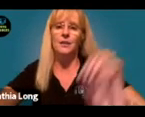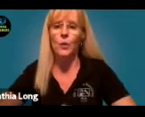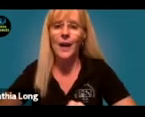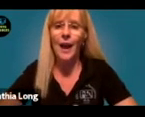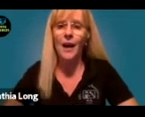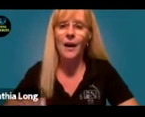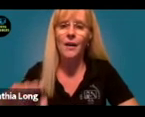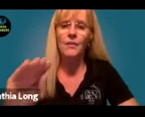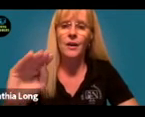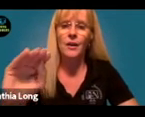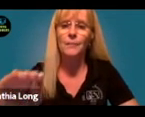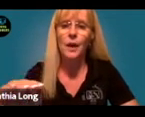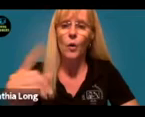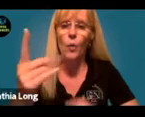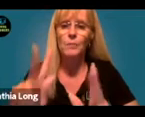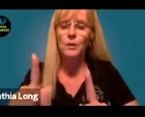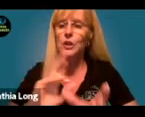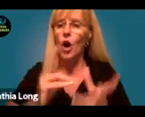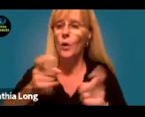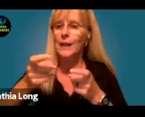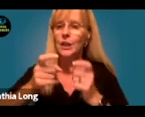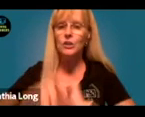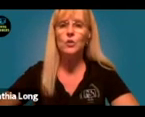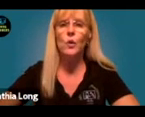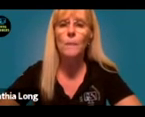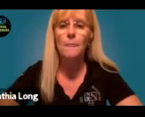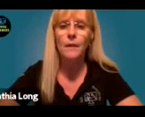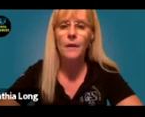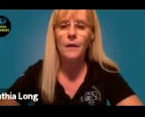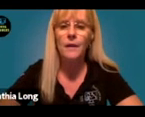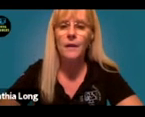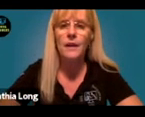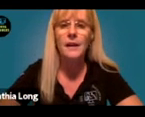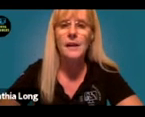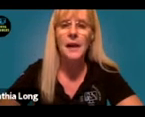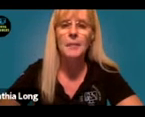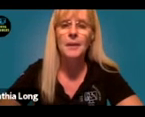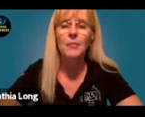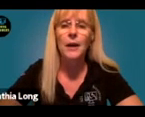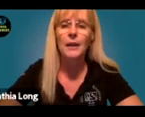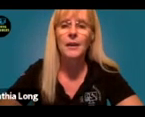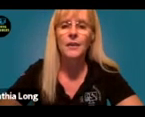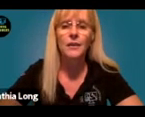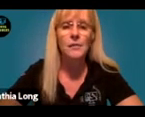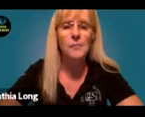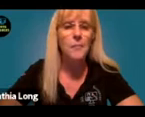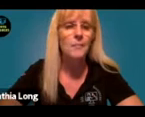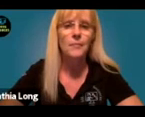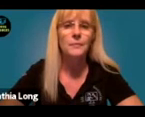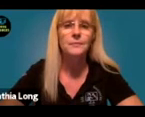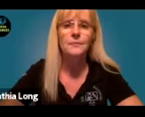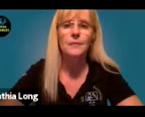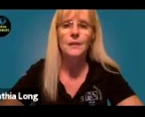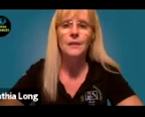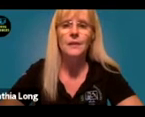Okay, so we have one person already in control. And let me come right here.